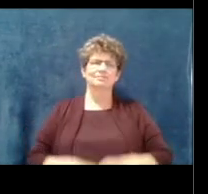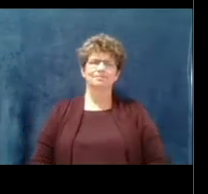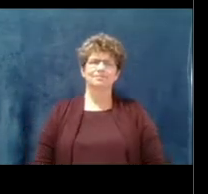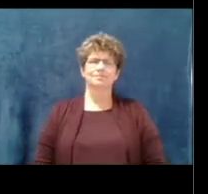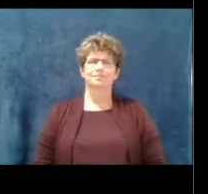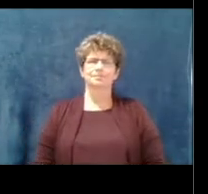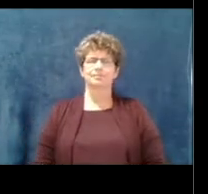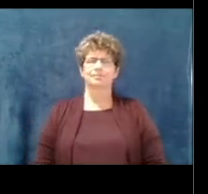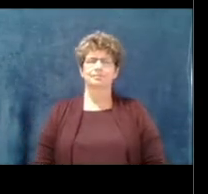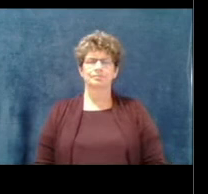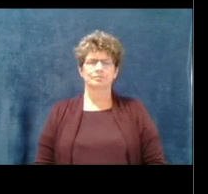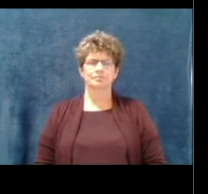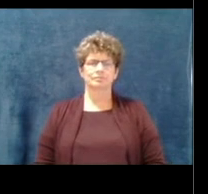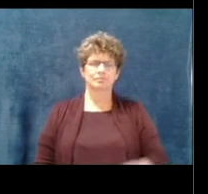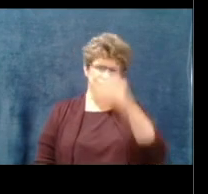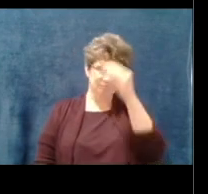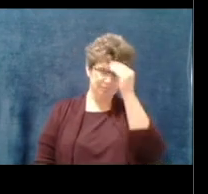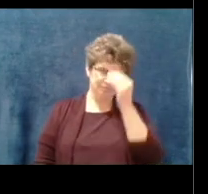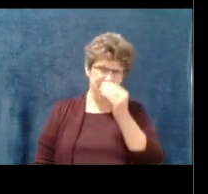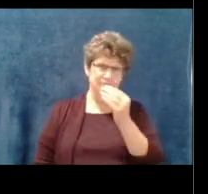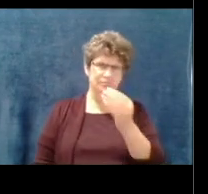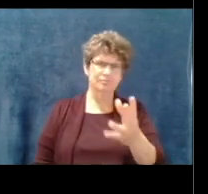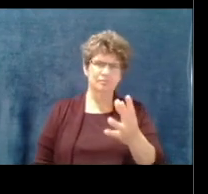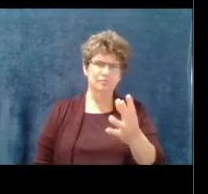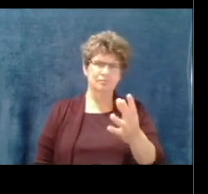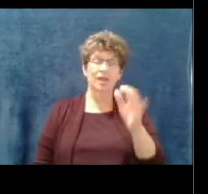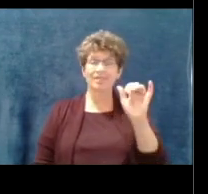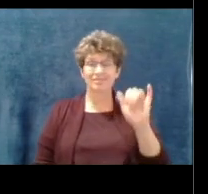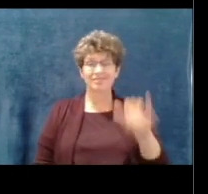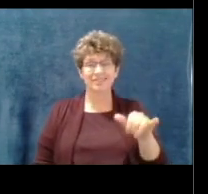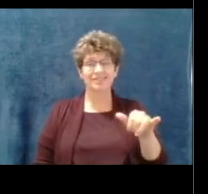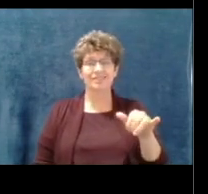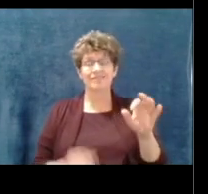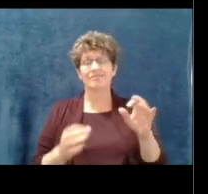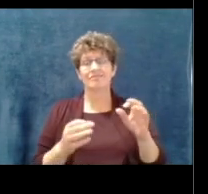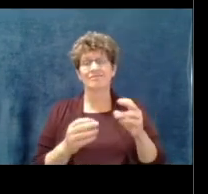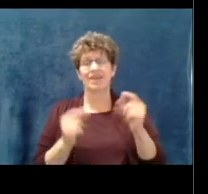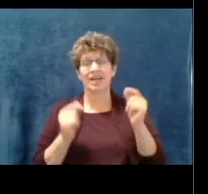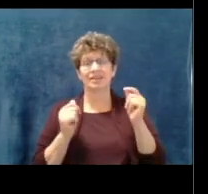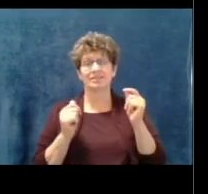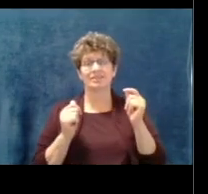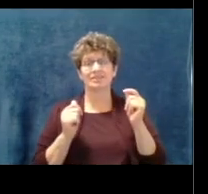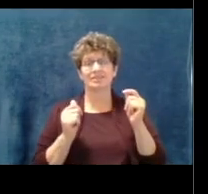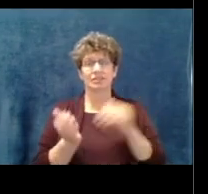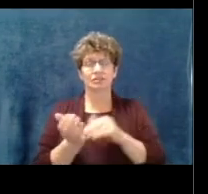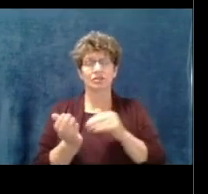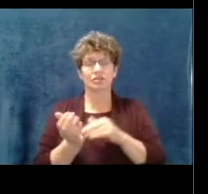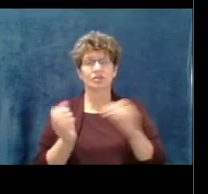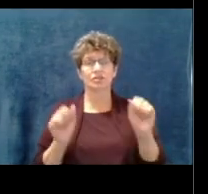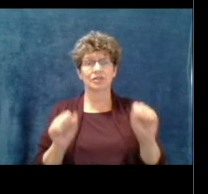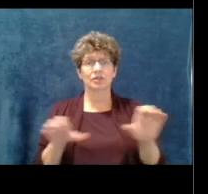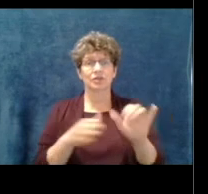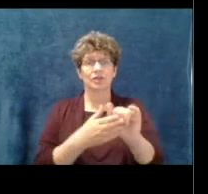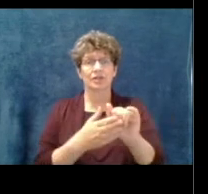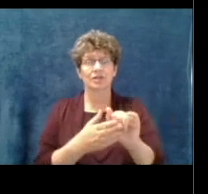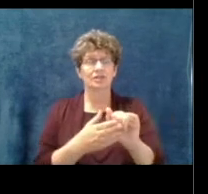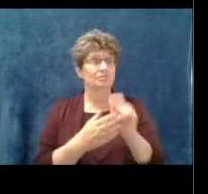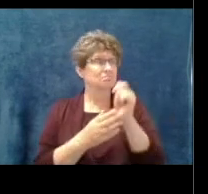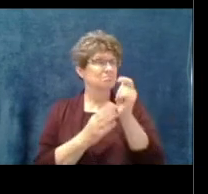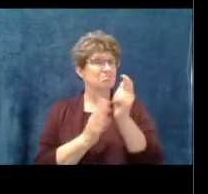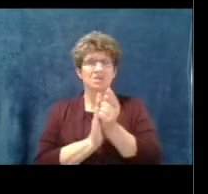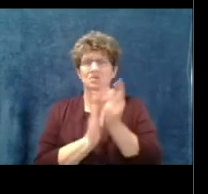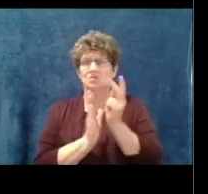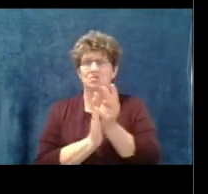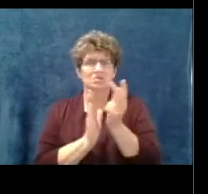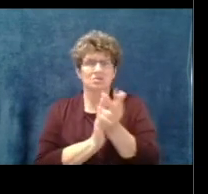what I'll emphasize to you is that it's pretty fast to do this, right? A doctor can whip through something like this with someone in a few minutes in an appointment,